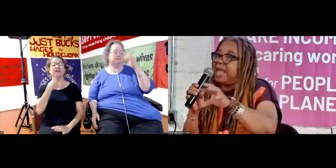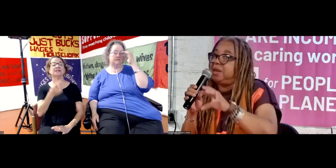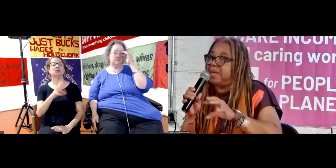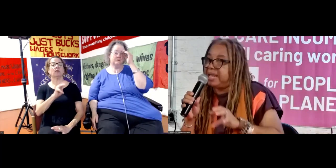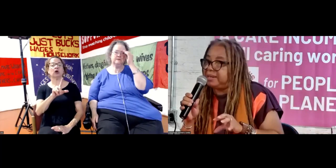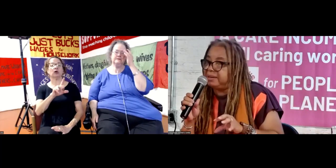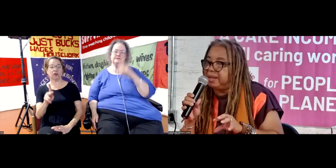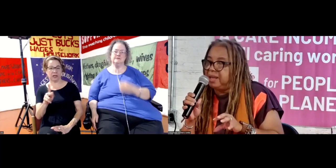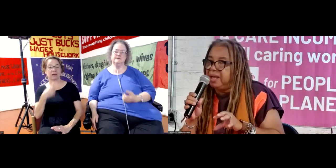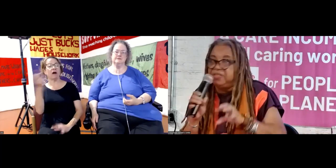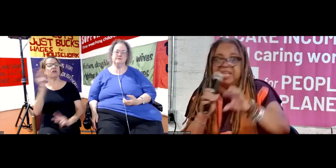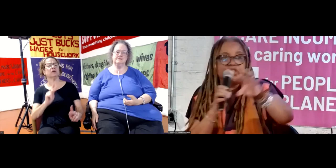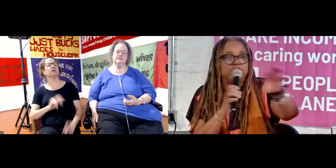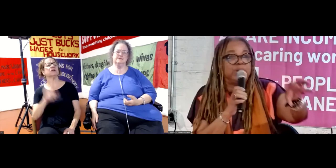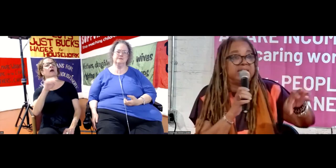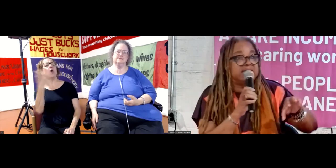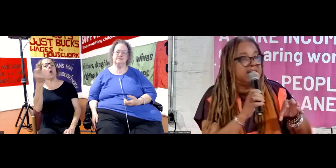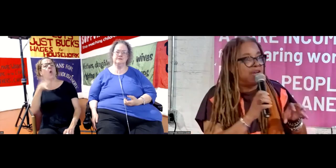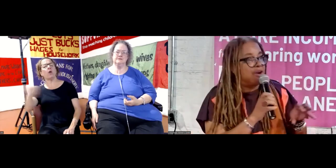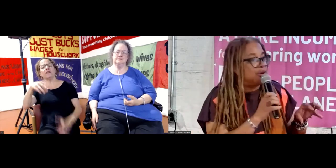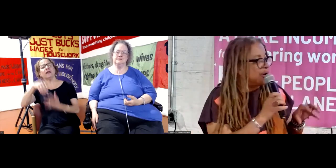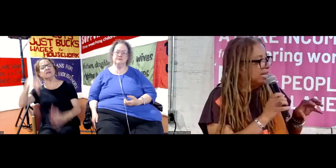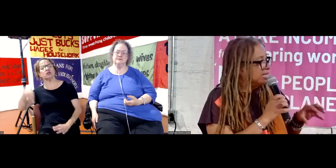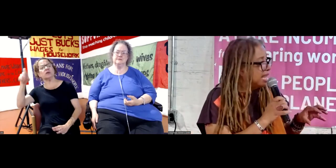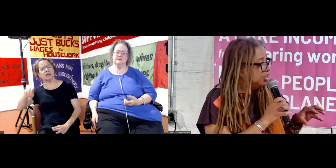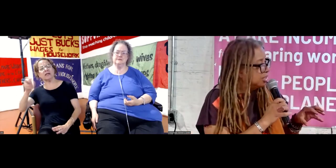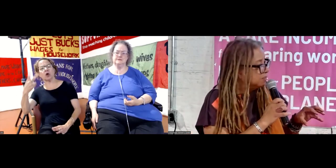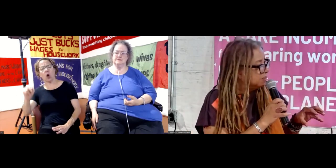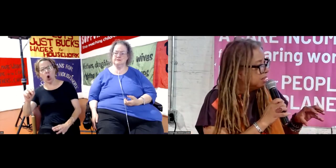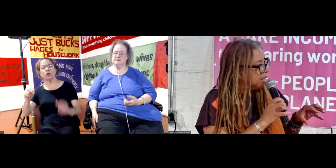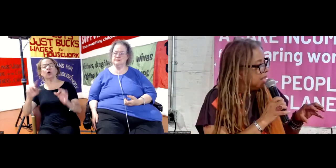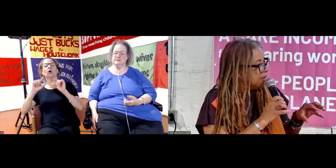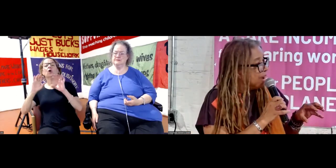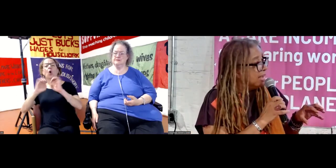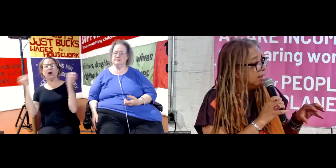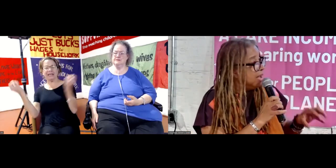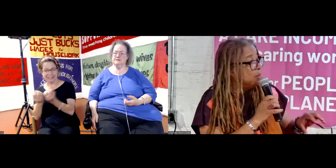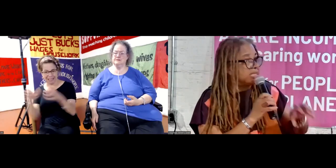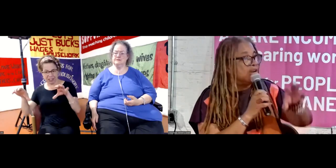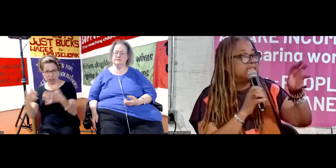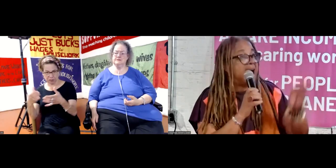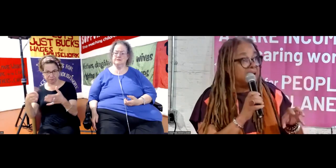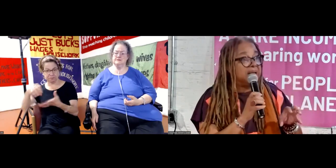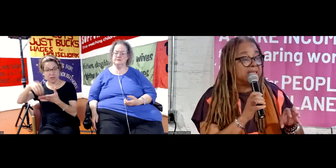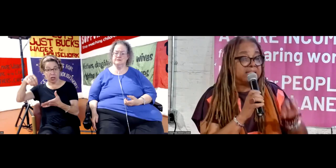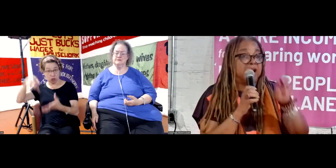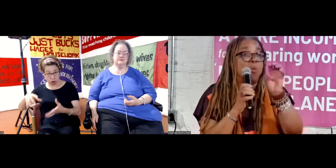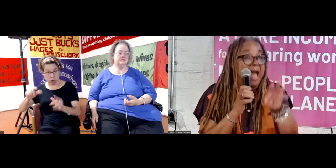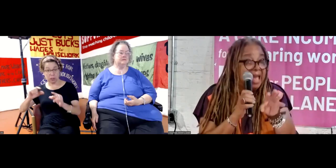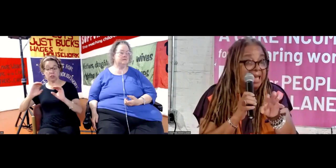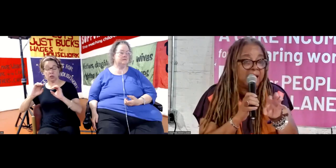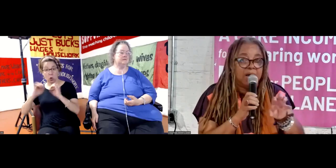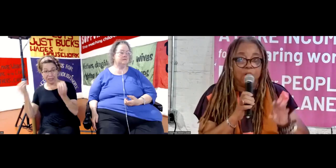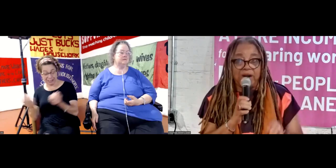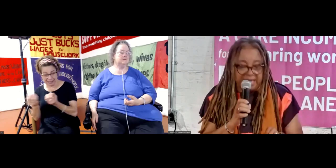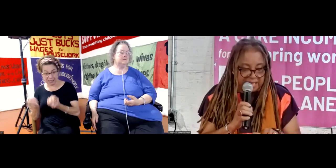others, wait a minute, these students need their own organization, right? It was an autonomous, in a